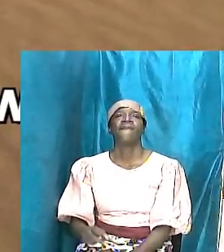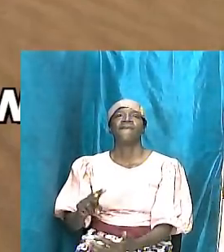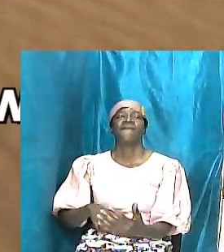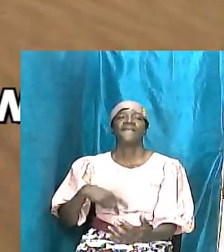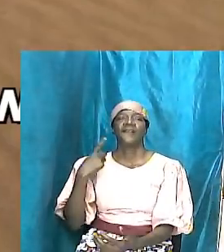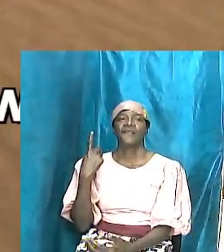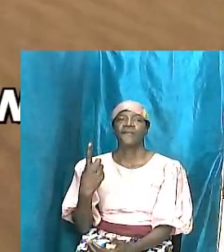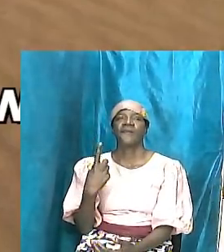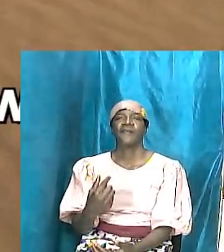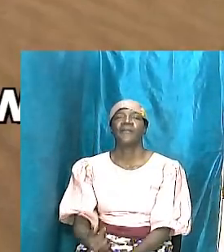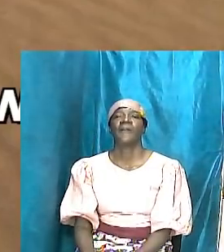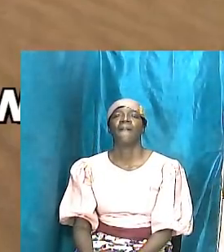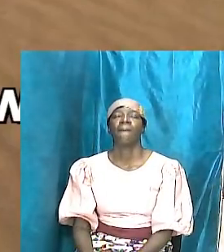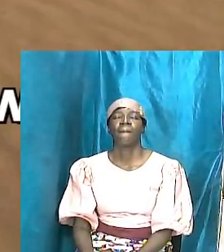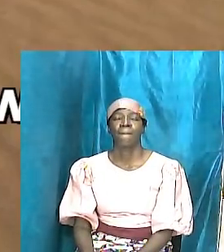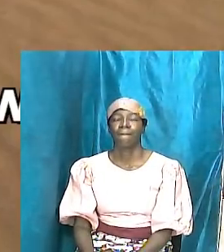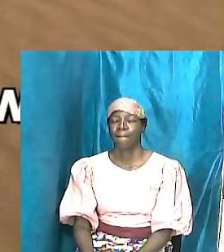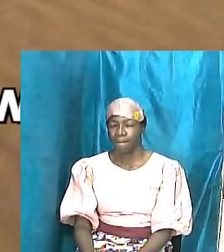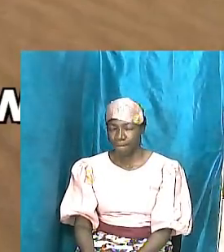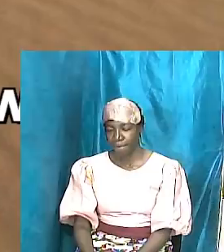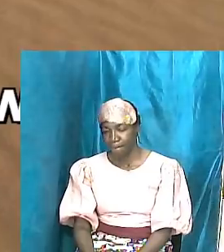scriptures, and then from there